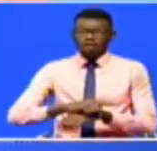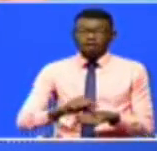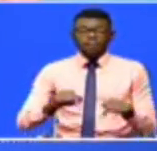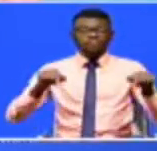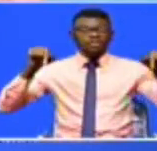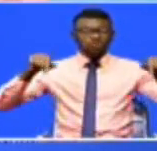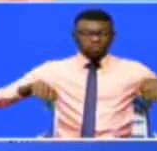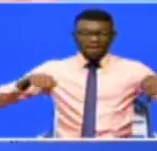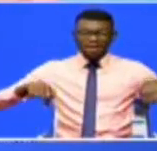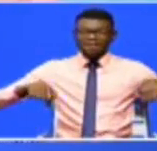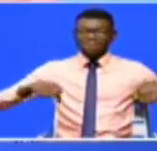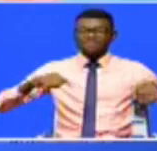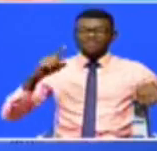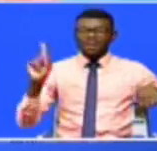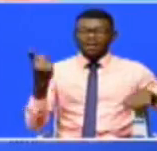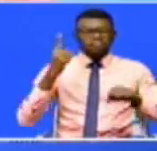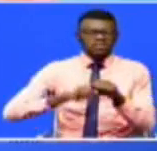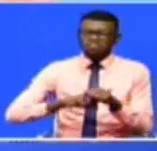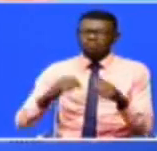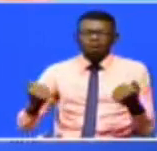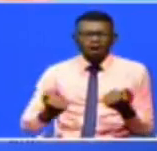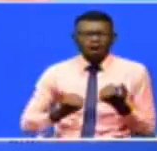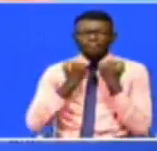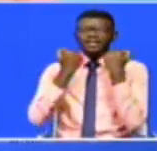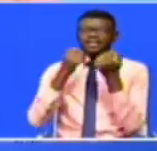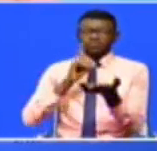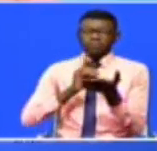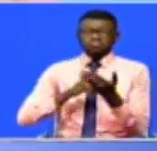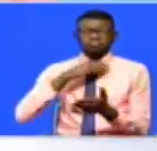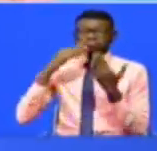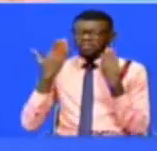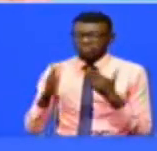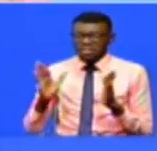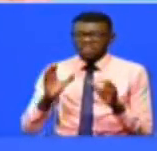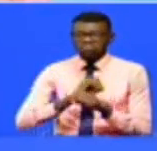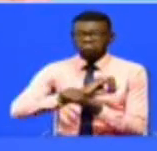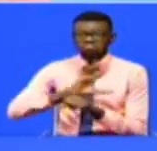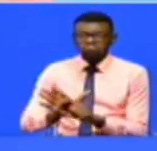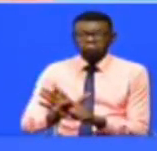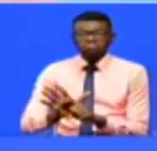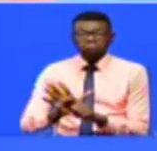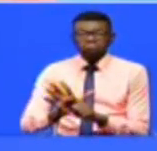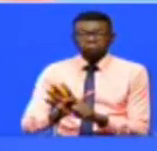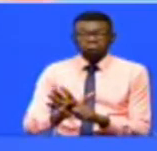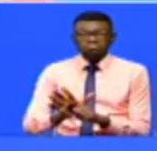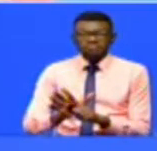today, for the first time, lost a medical doctor to the coronavirus disease.